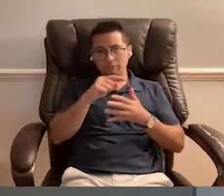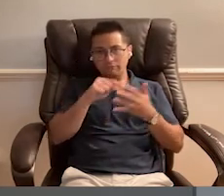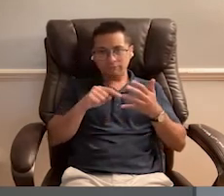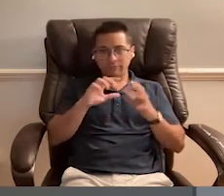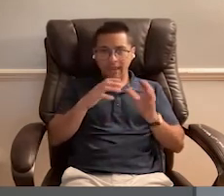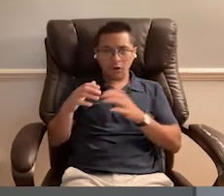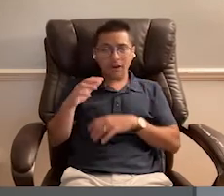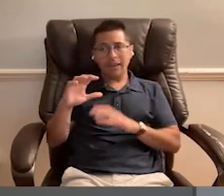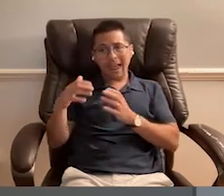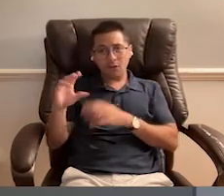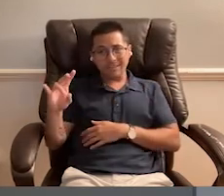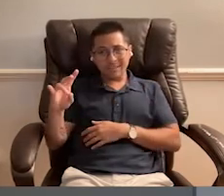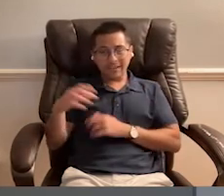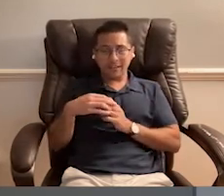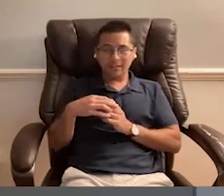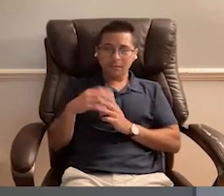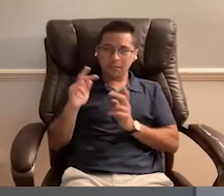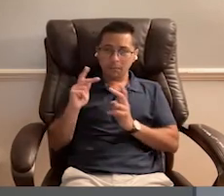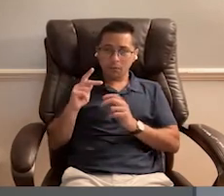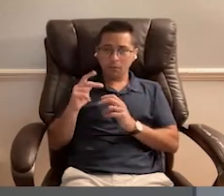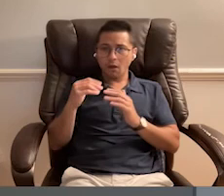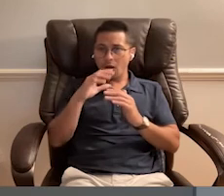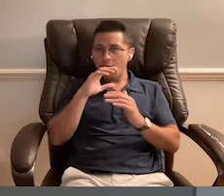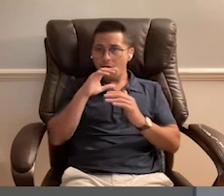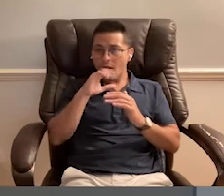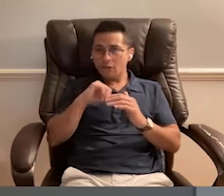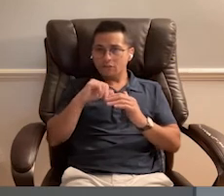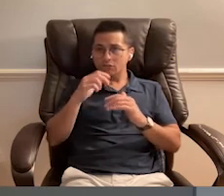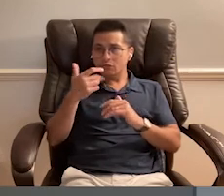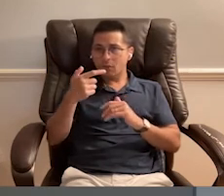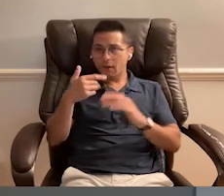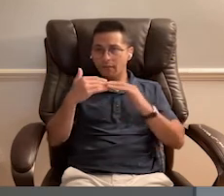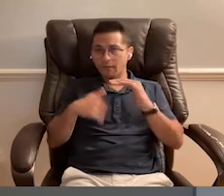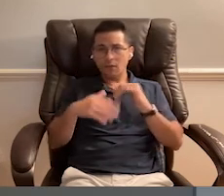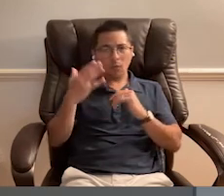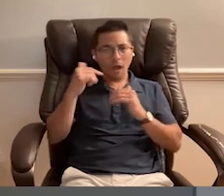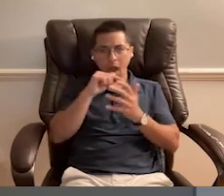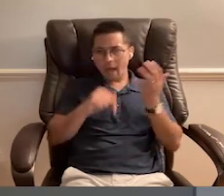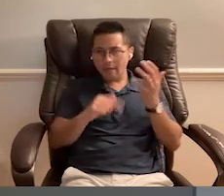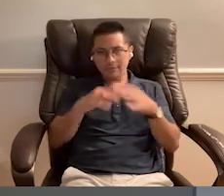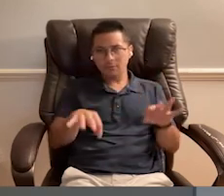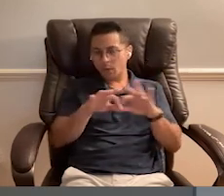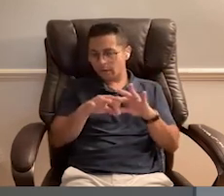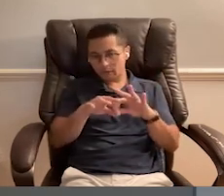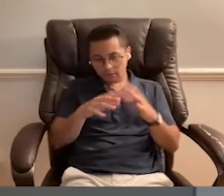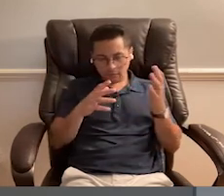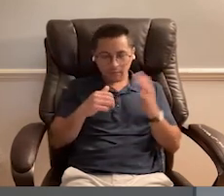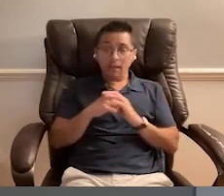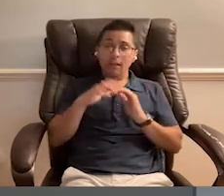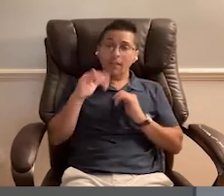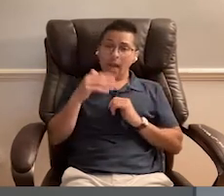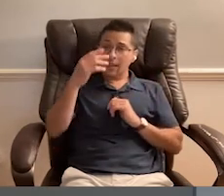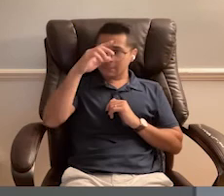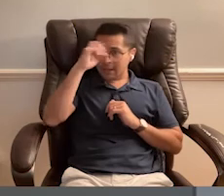and older who don't meet any of the other priority categories. And category 7 are individuals under the age of 21. So why